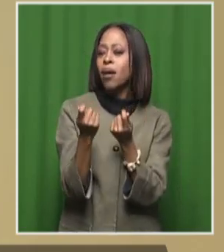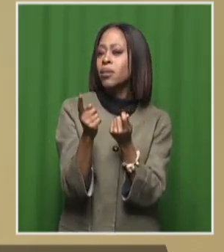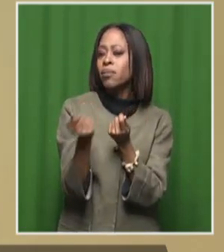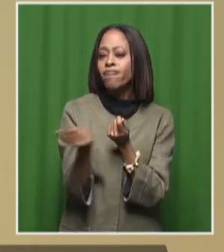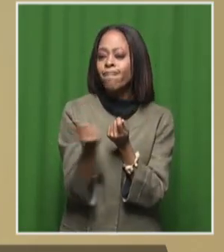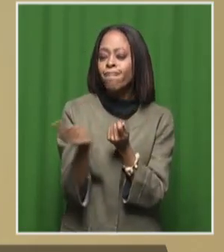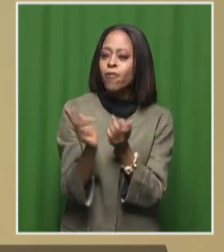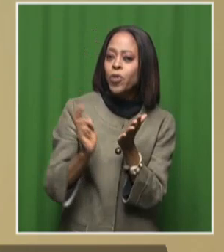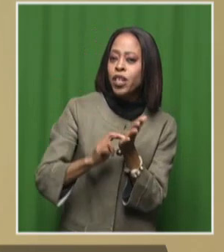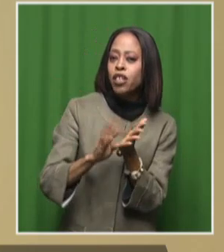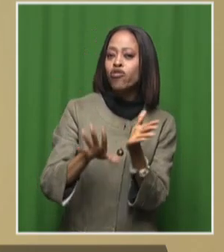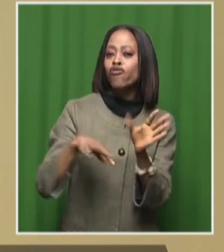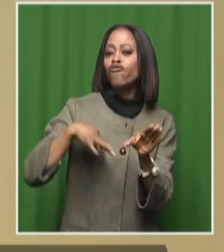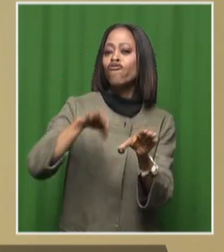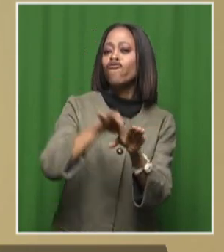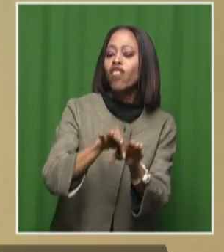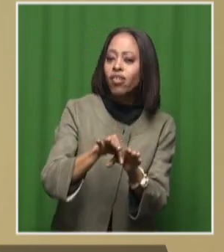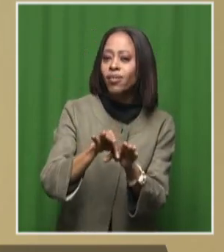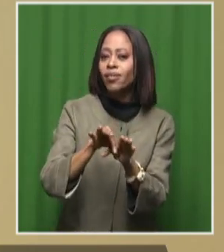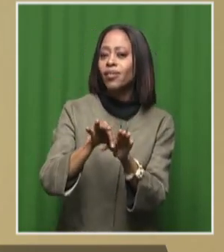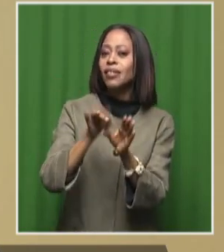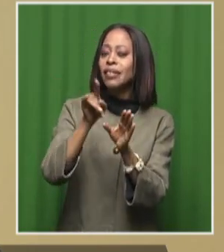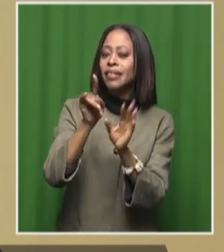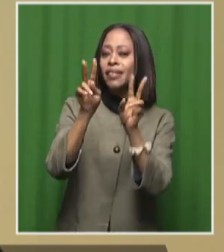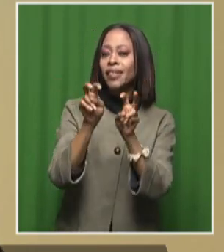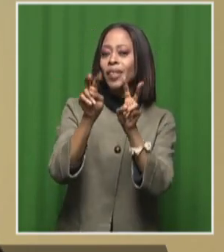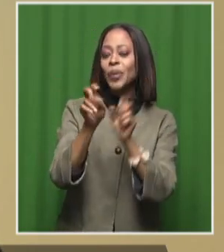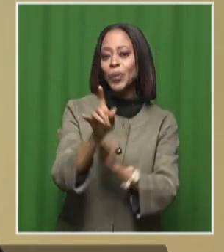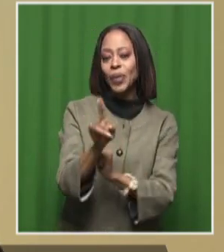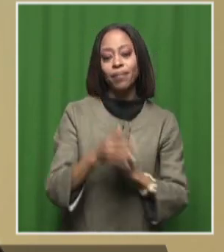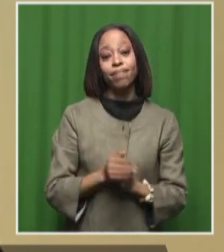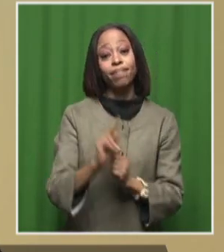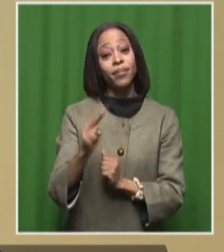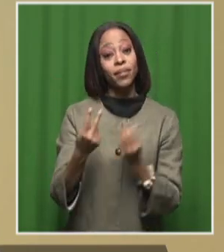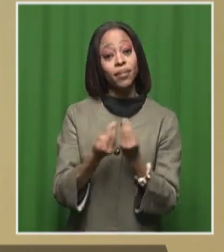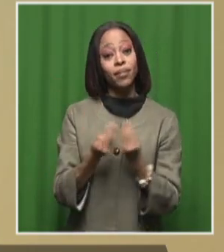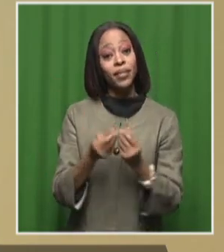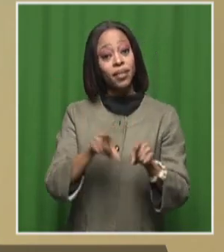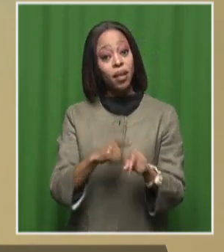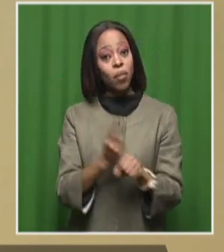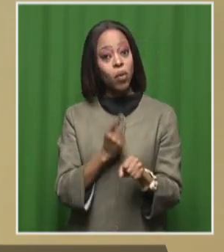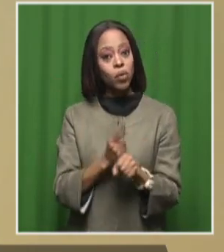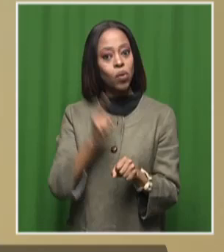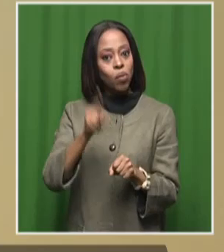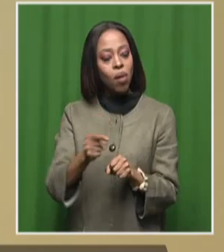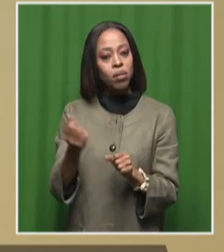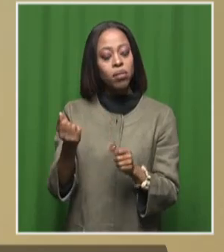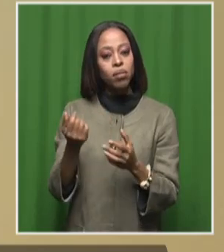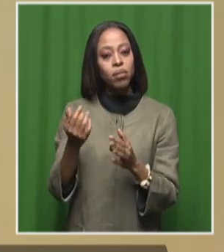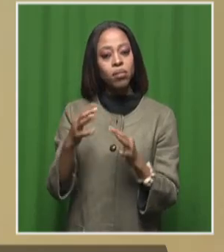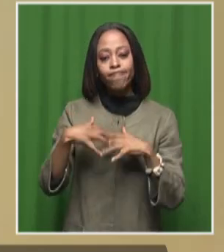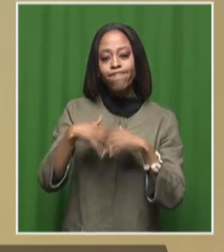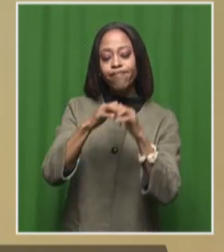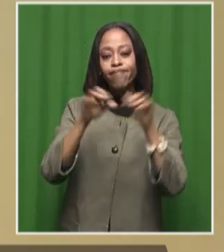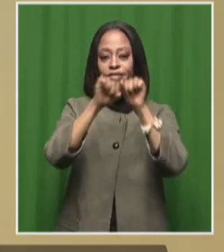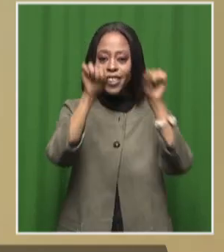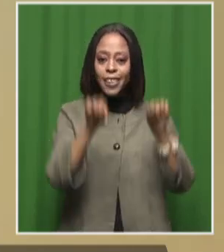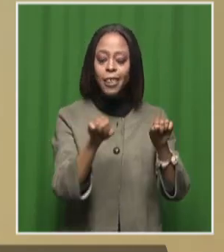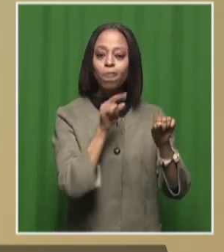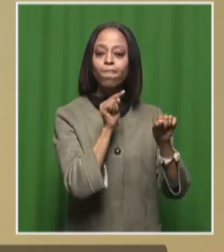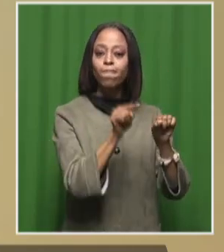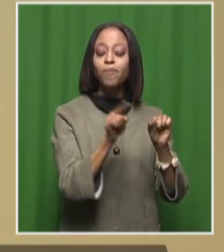to put in these interventions. The other thing is we have to work on systems.